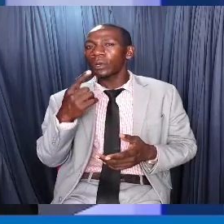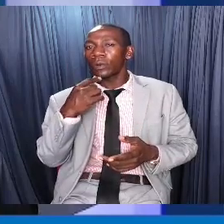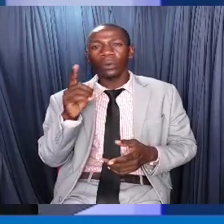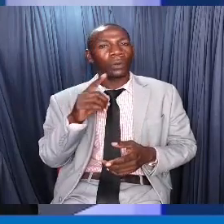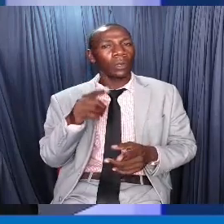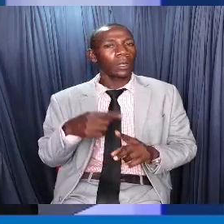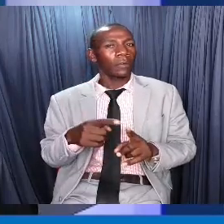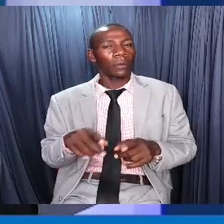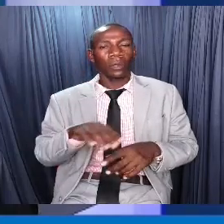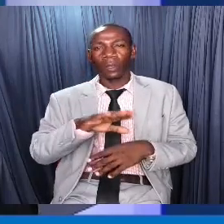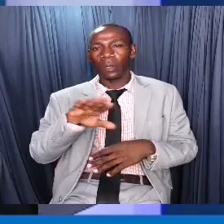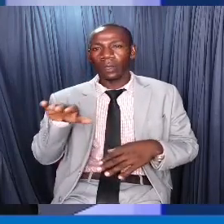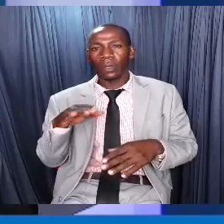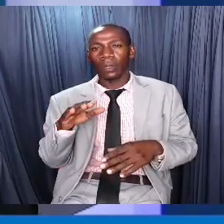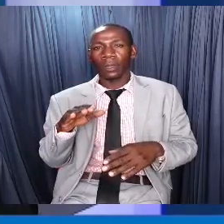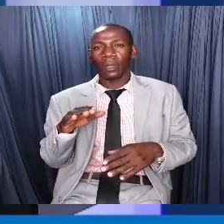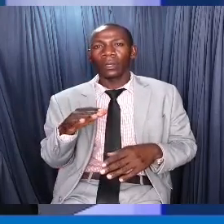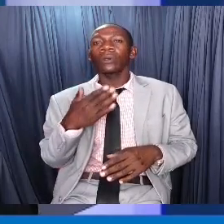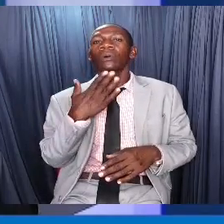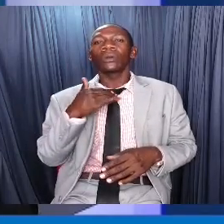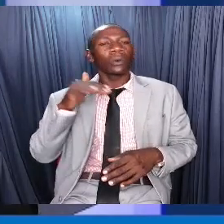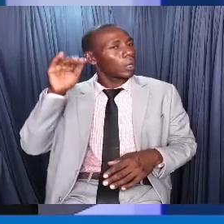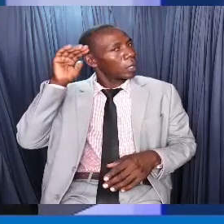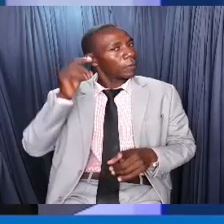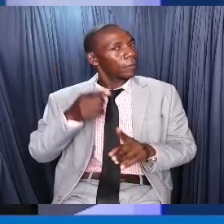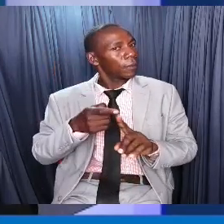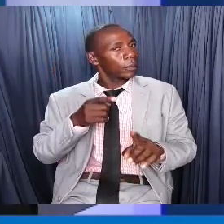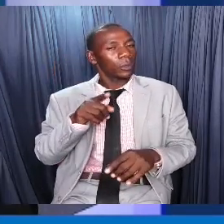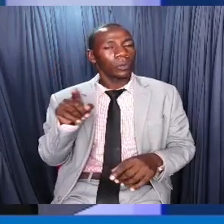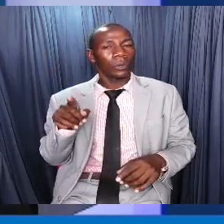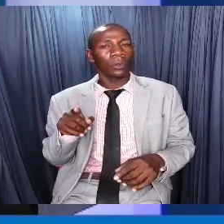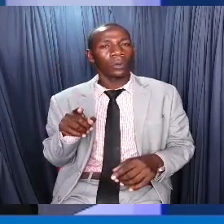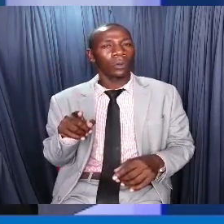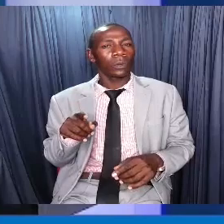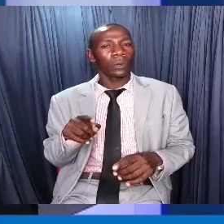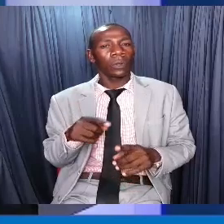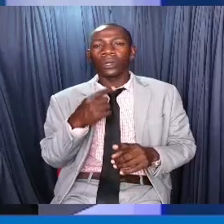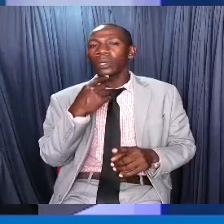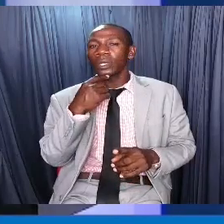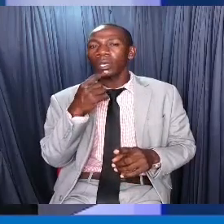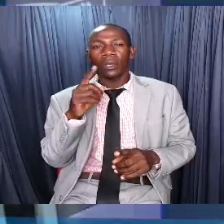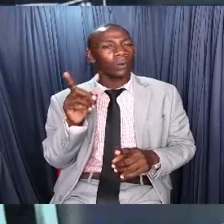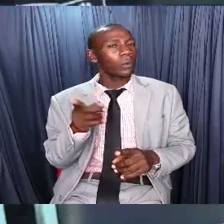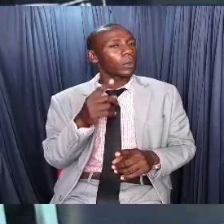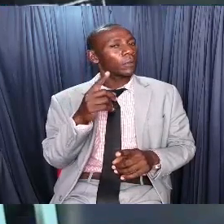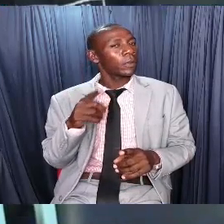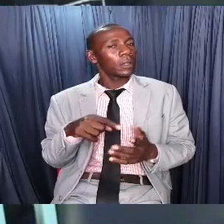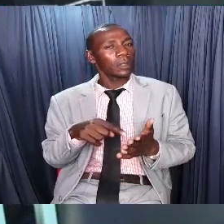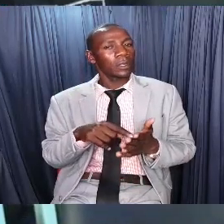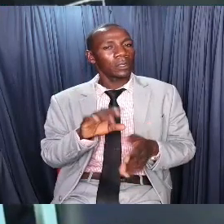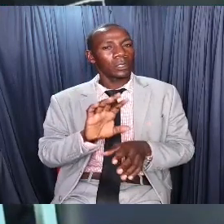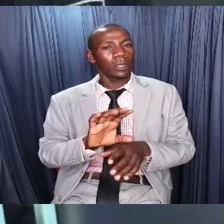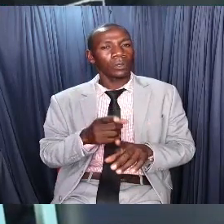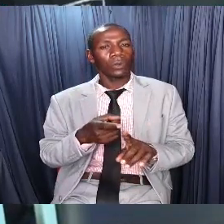spoken ill everywhere. Sasa tunataka kusikia kutoka. Now we want to hear from you. Huo kunenwa vibaya kwa ikanisha. Spoken ill in this church. Si kwa